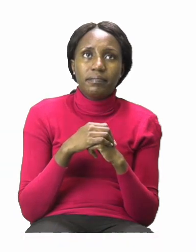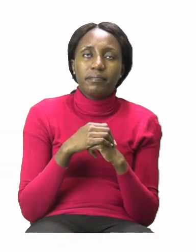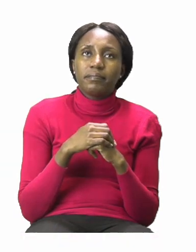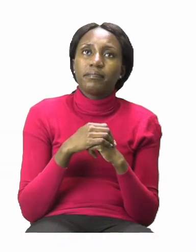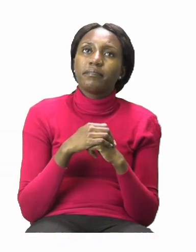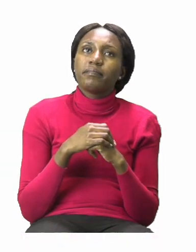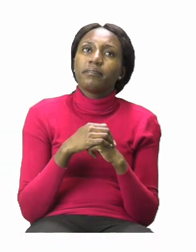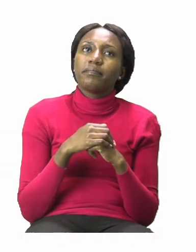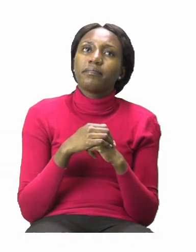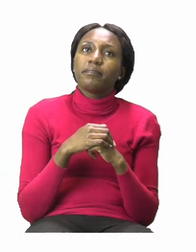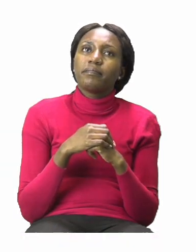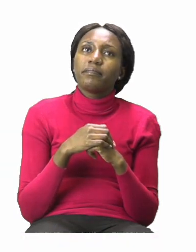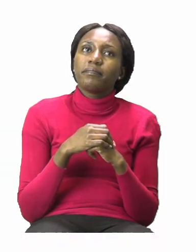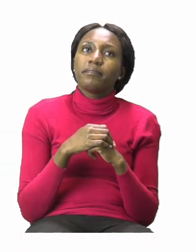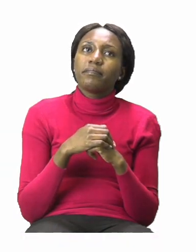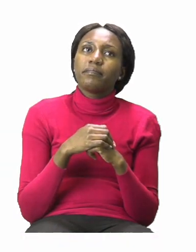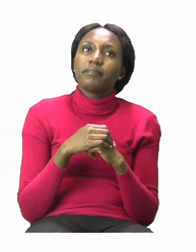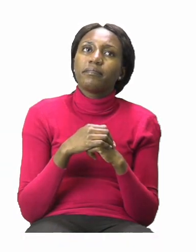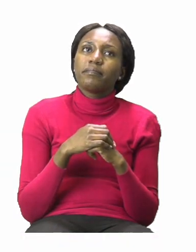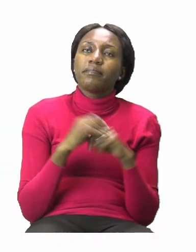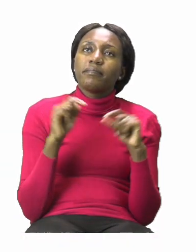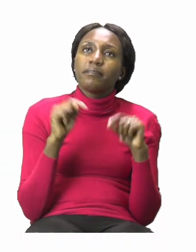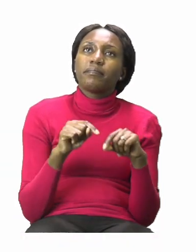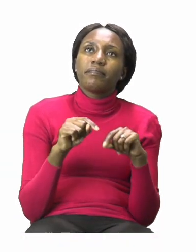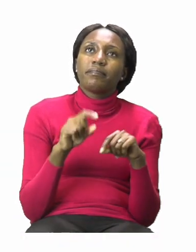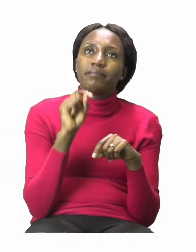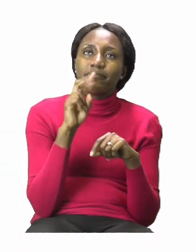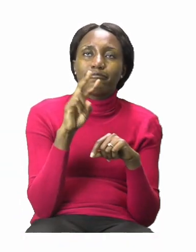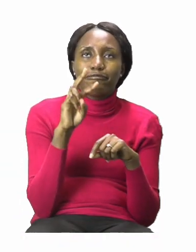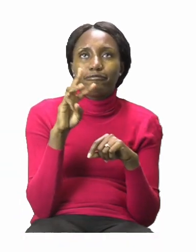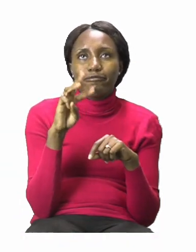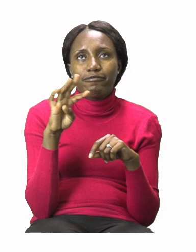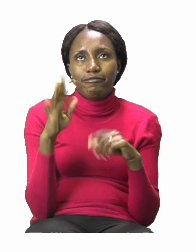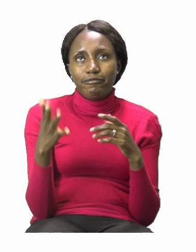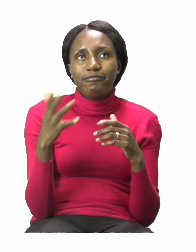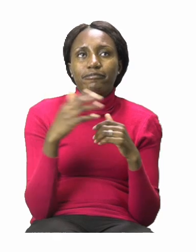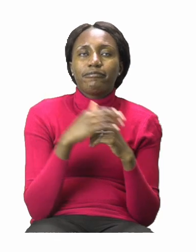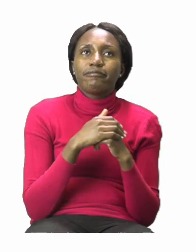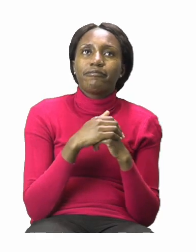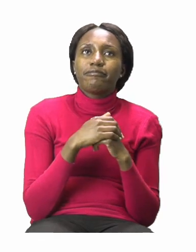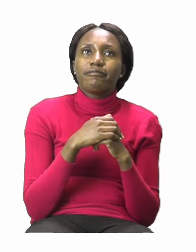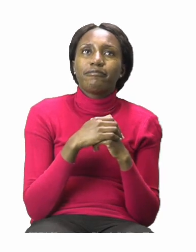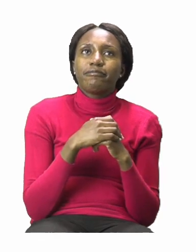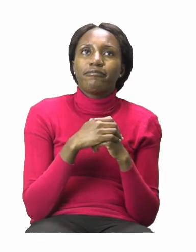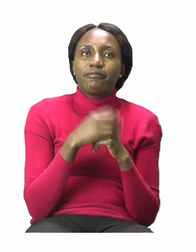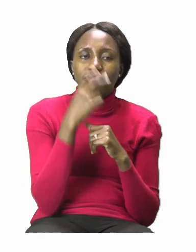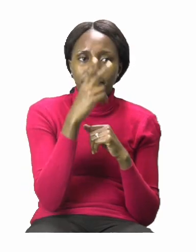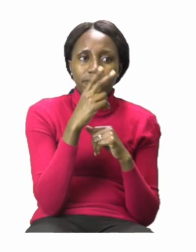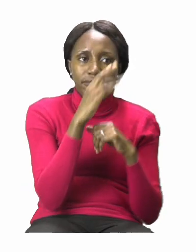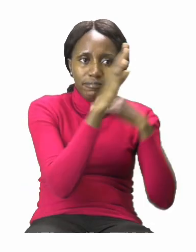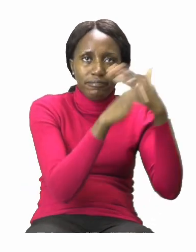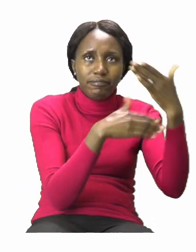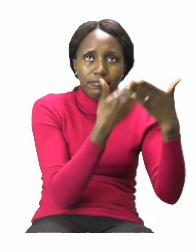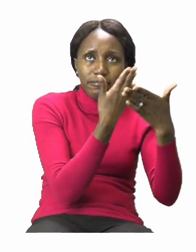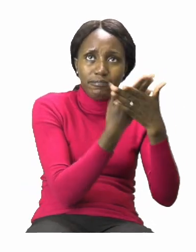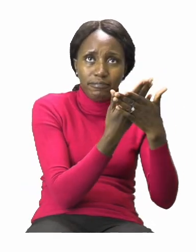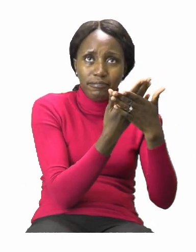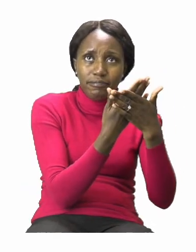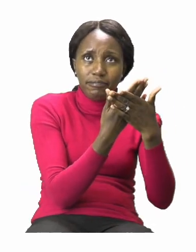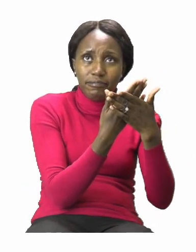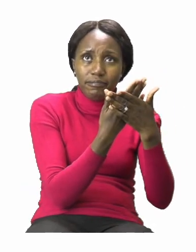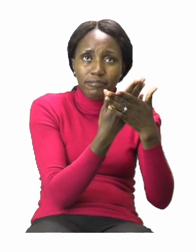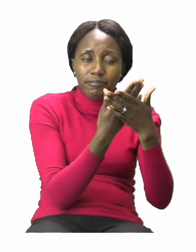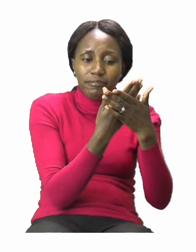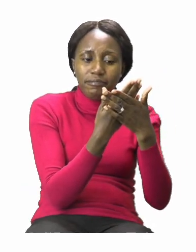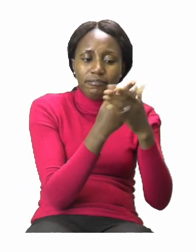be doing our numbers. We are going to connect the sets to the objects